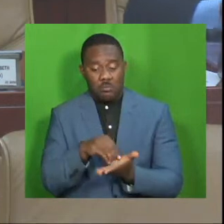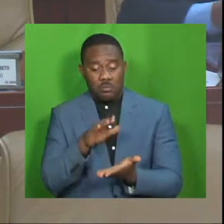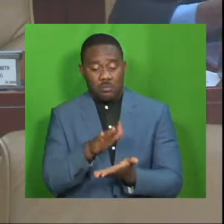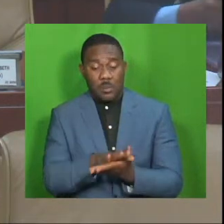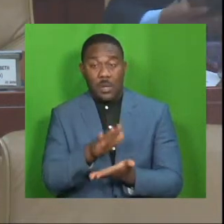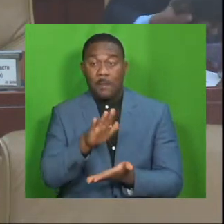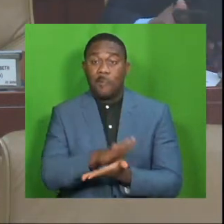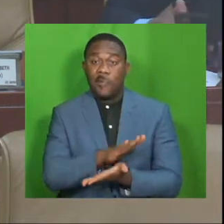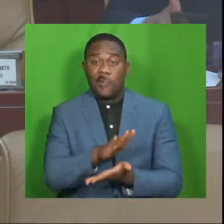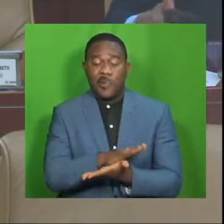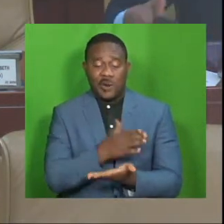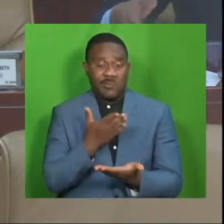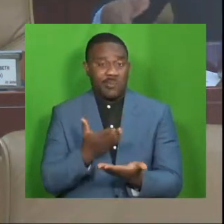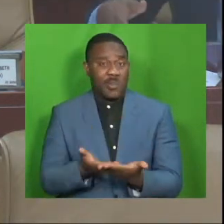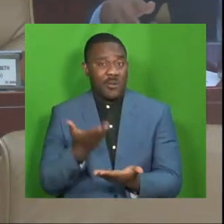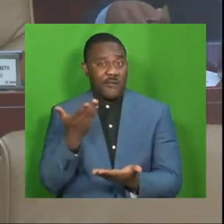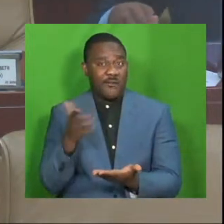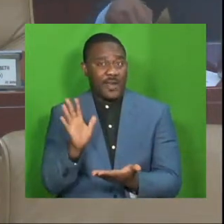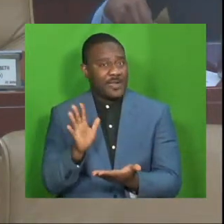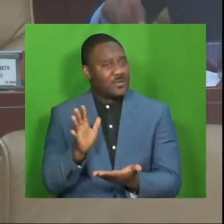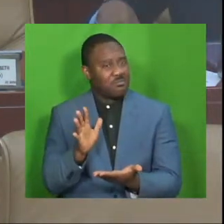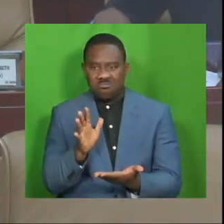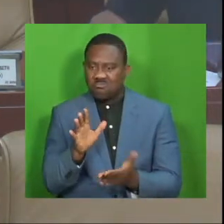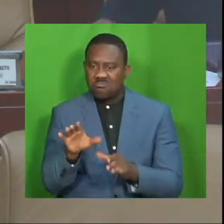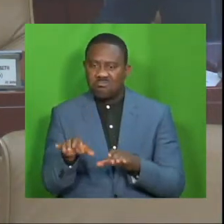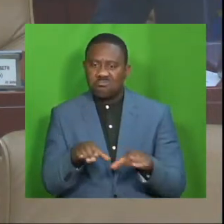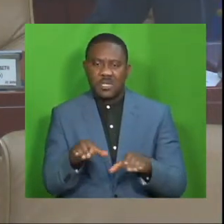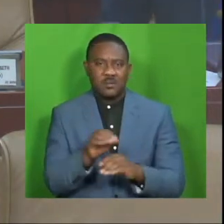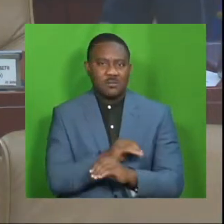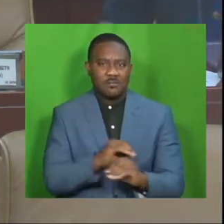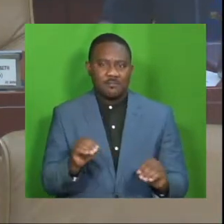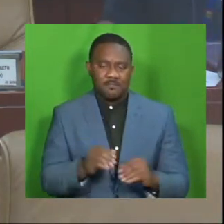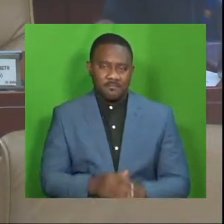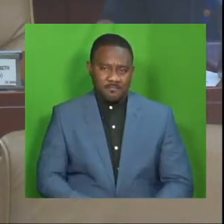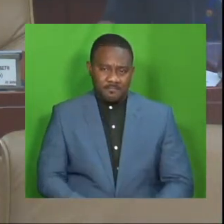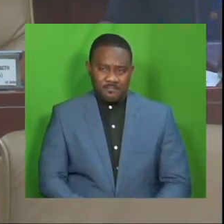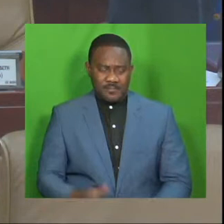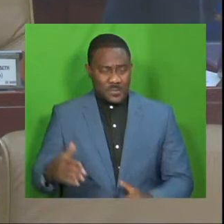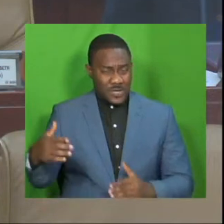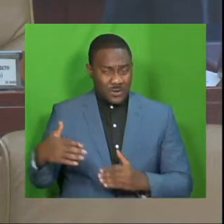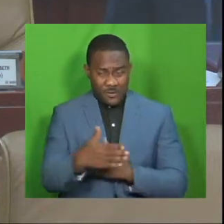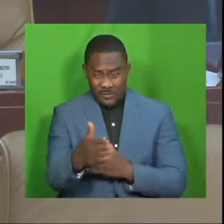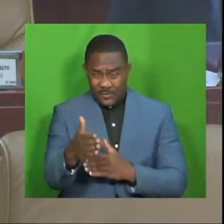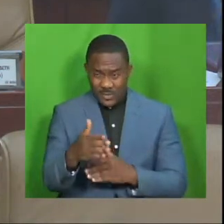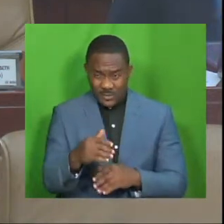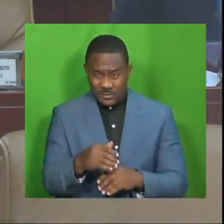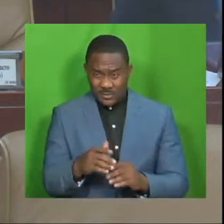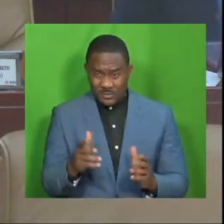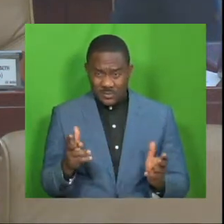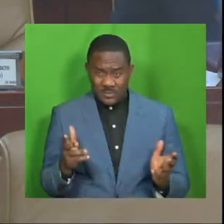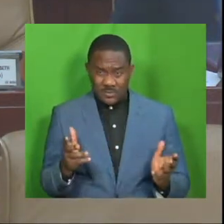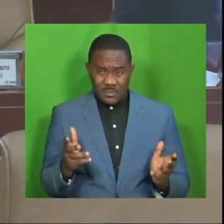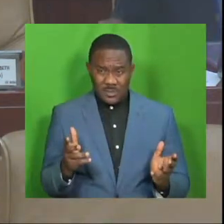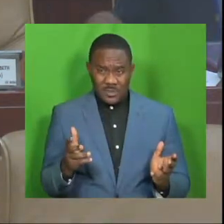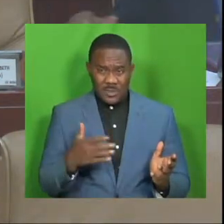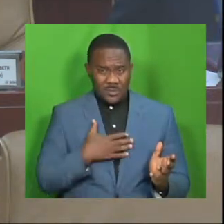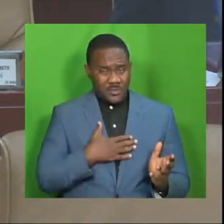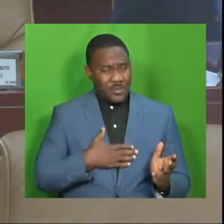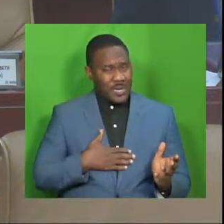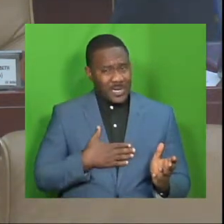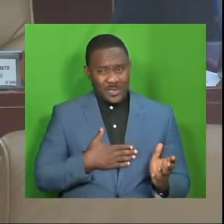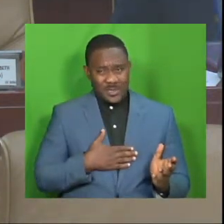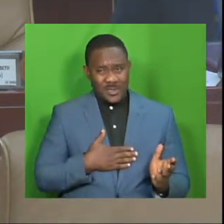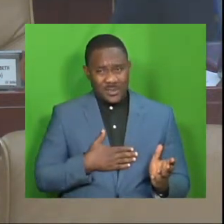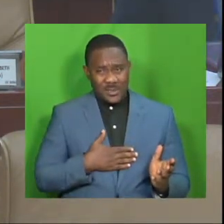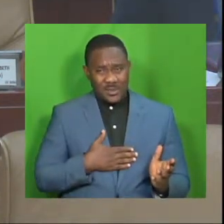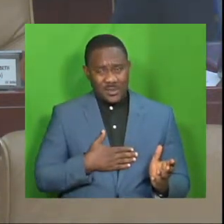them. Because the problem we are having with our fishing industry, no, it's not a question. Let me express